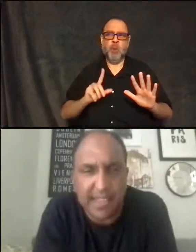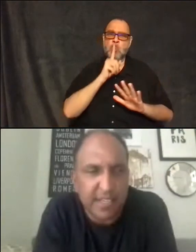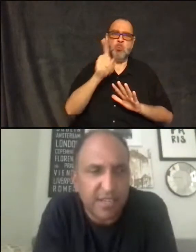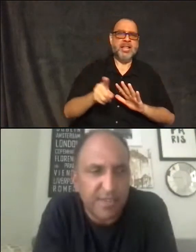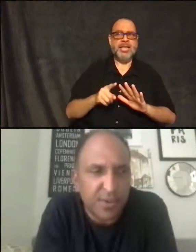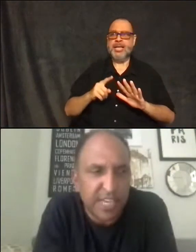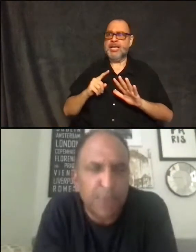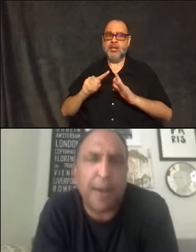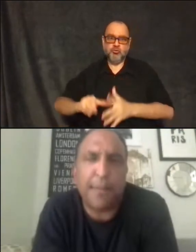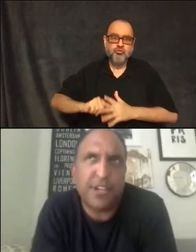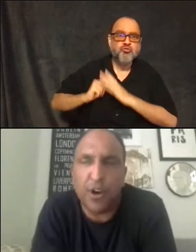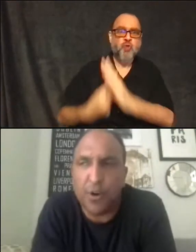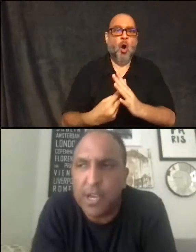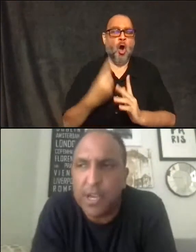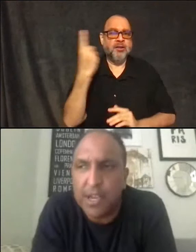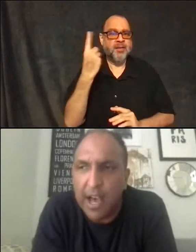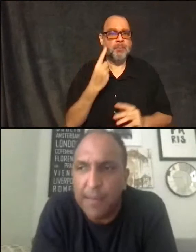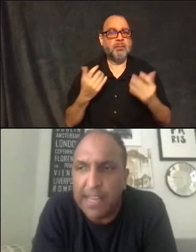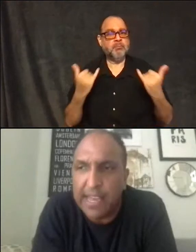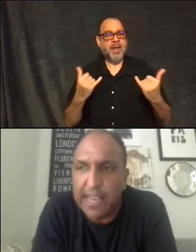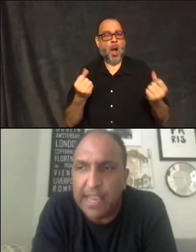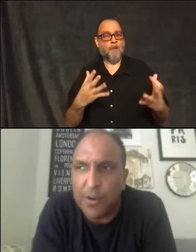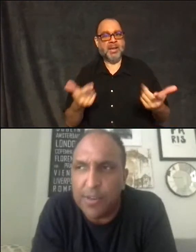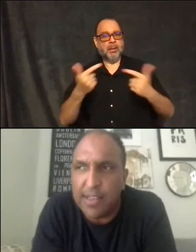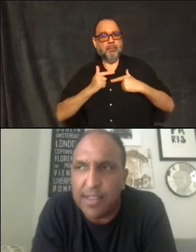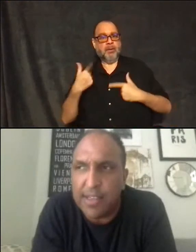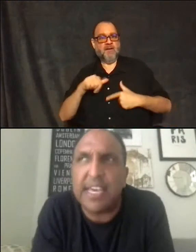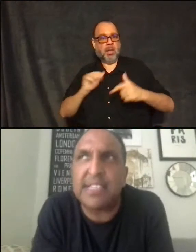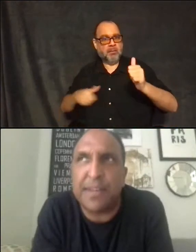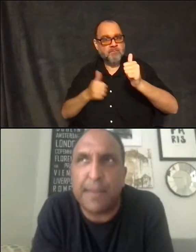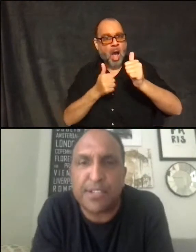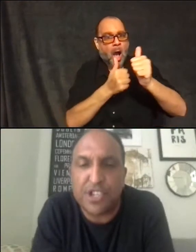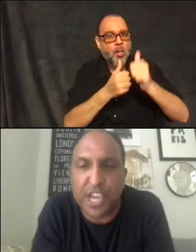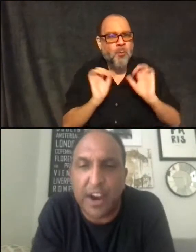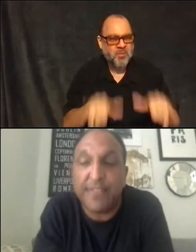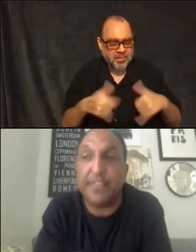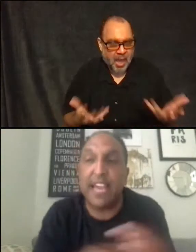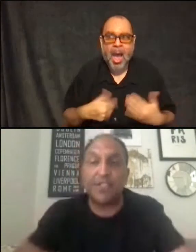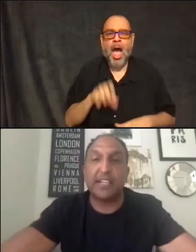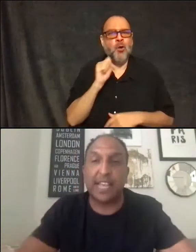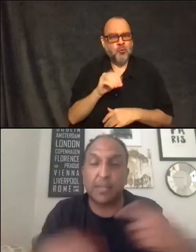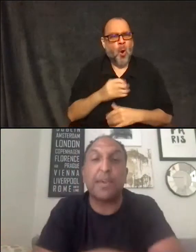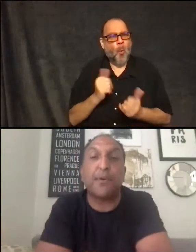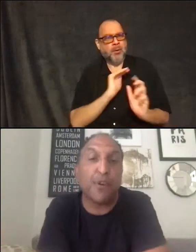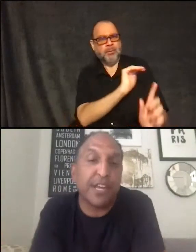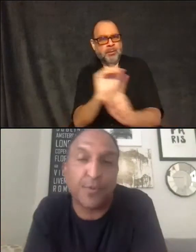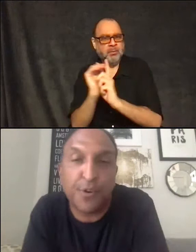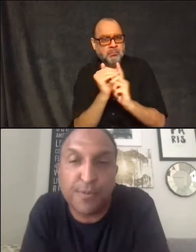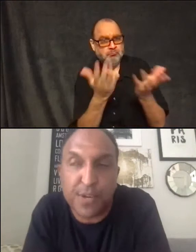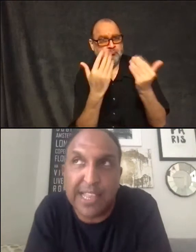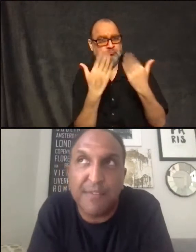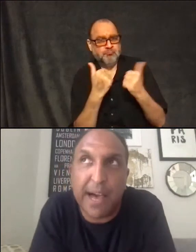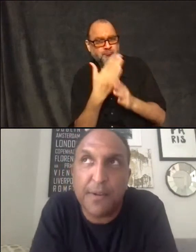that these individuals that you probably know. And the things they've been able to share. And then the other thing is like the people who